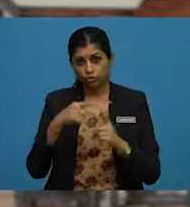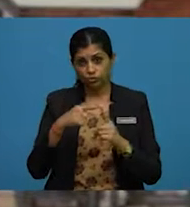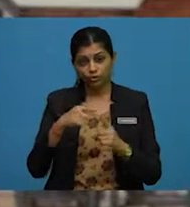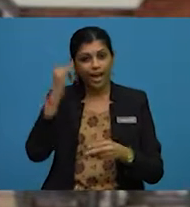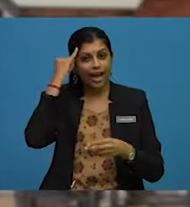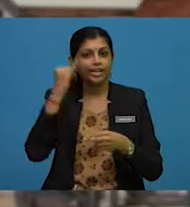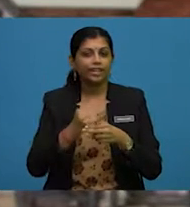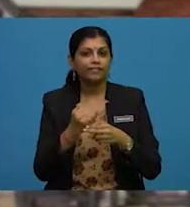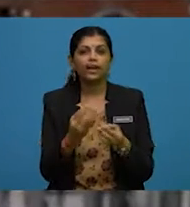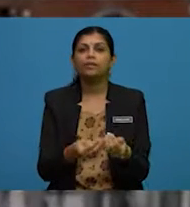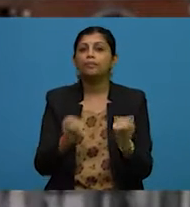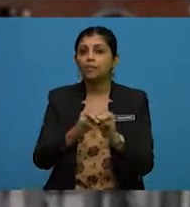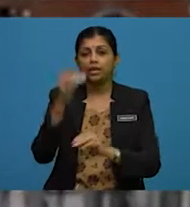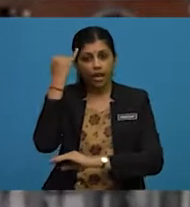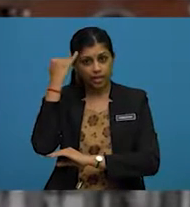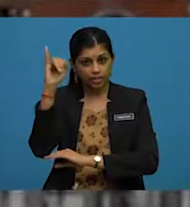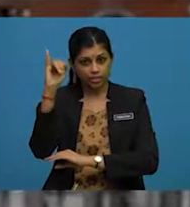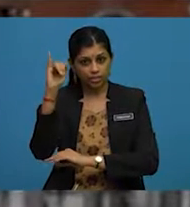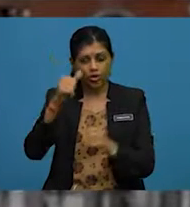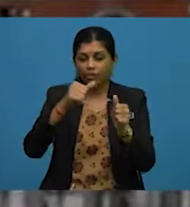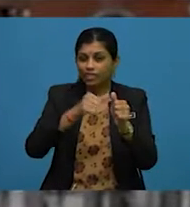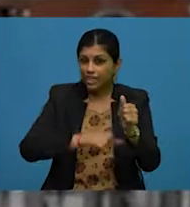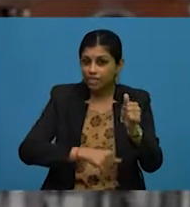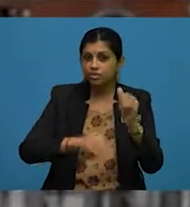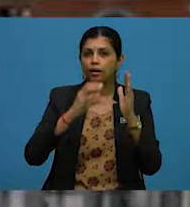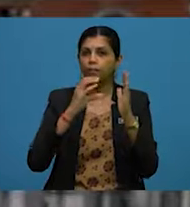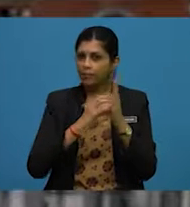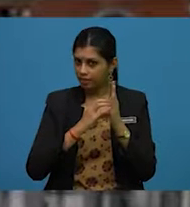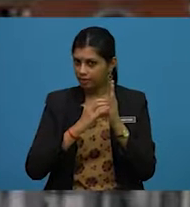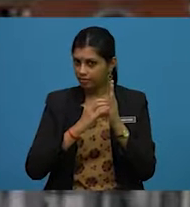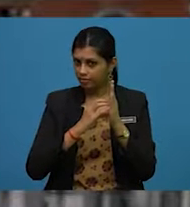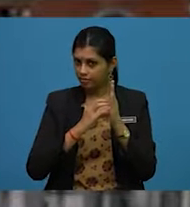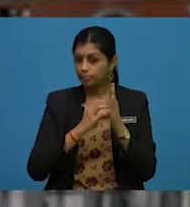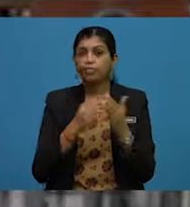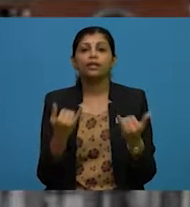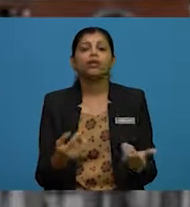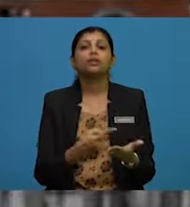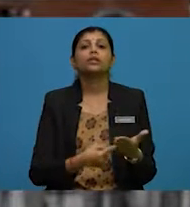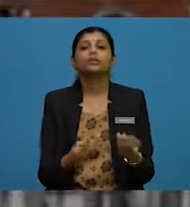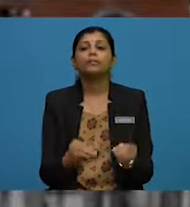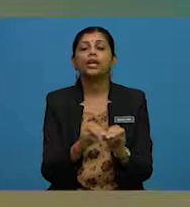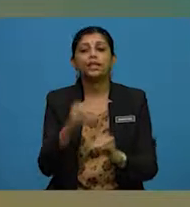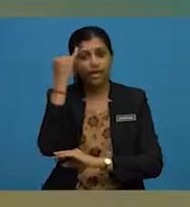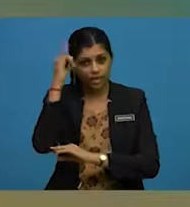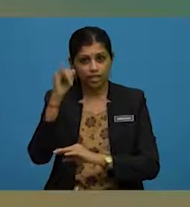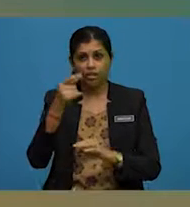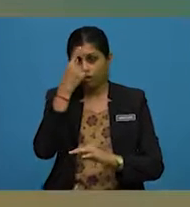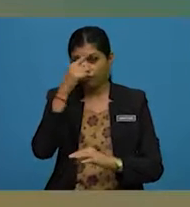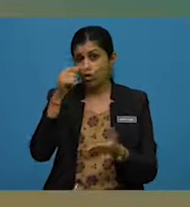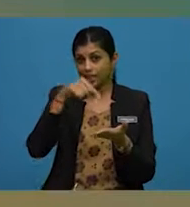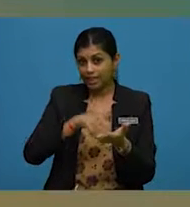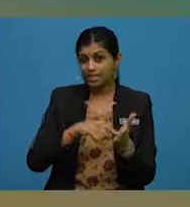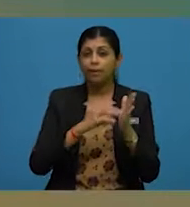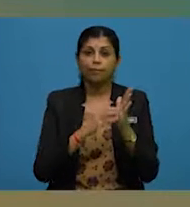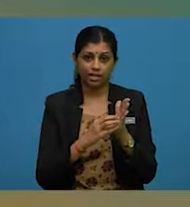each paragraph. What is the main idea of this paragraph? Let's